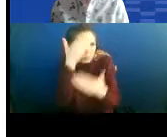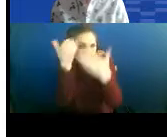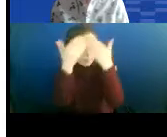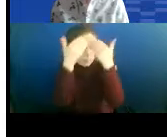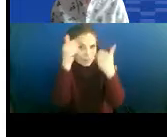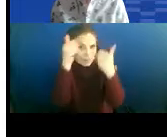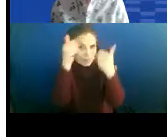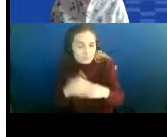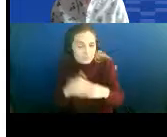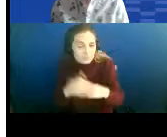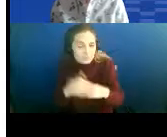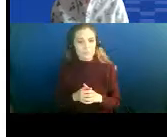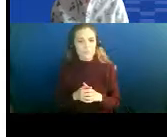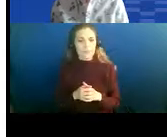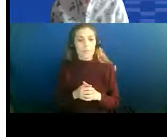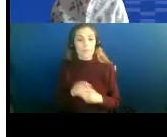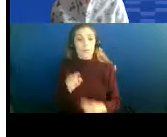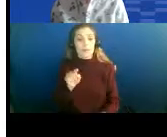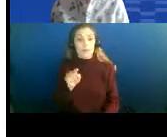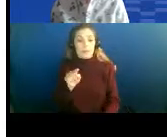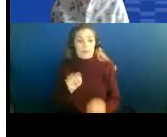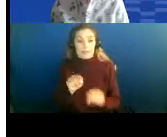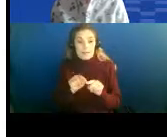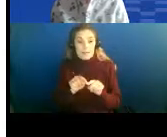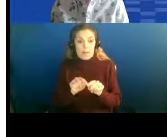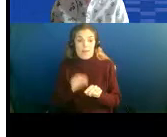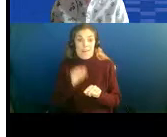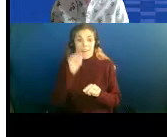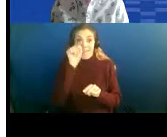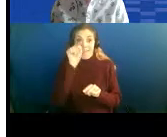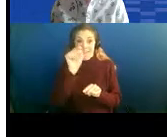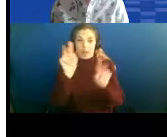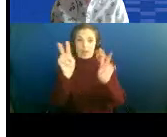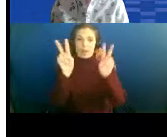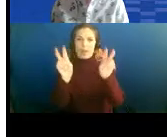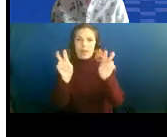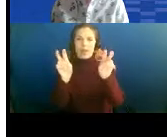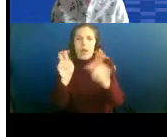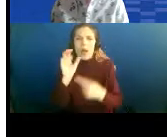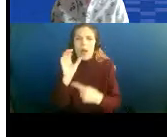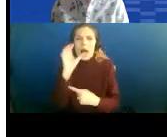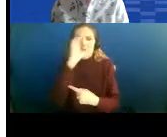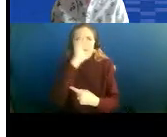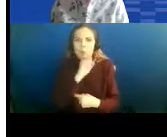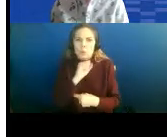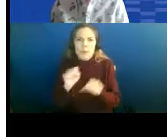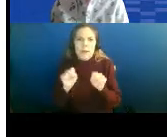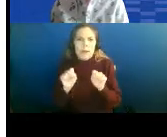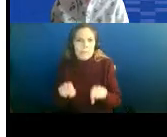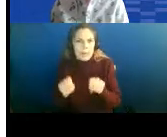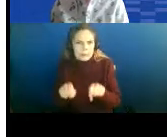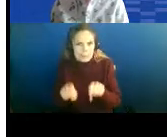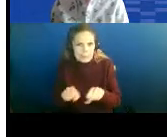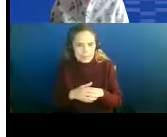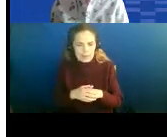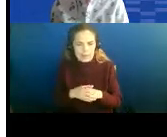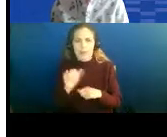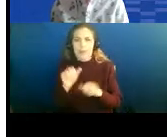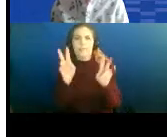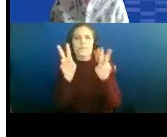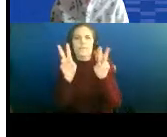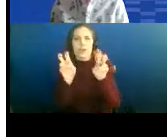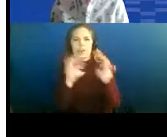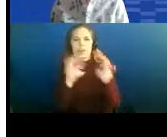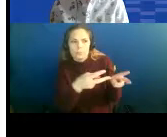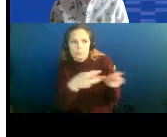of assuming capacity, a phrase we adopted from the work by the scholar Ann Kohler. So